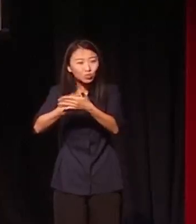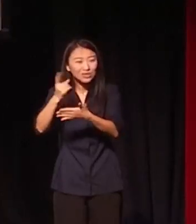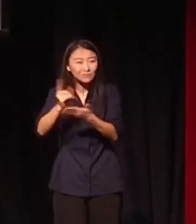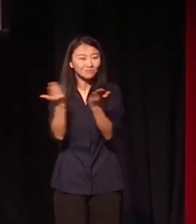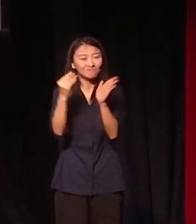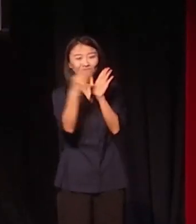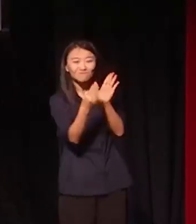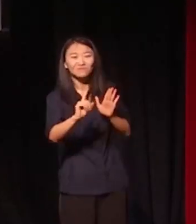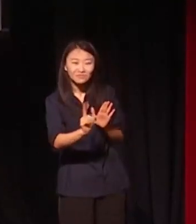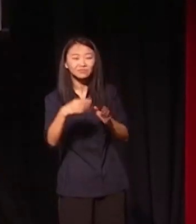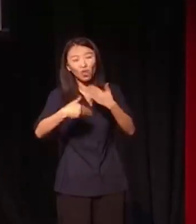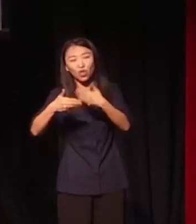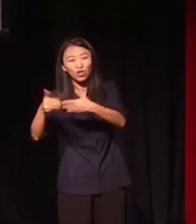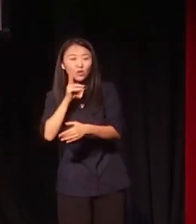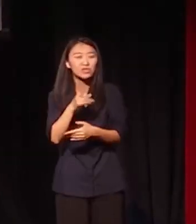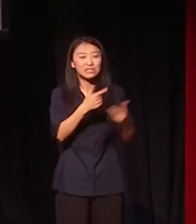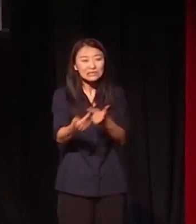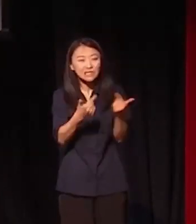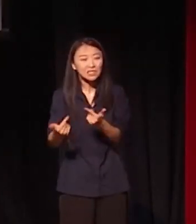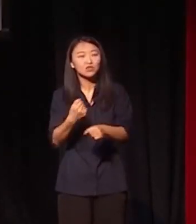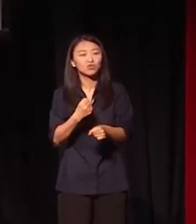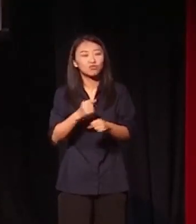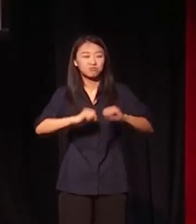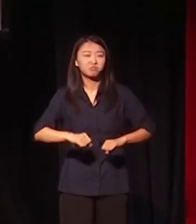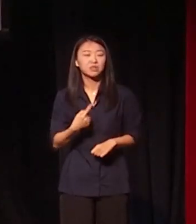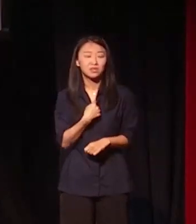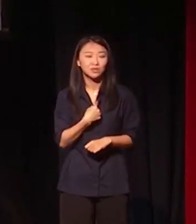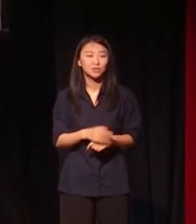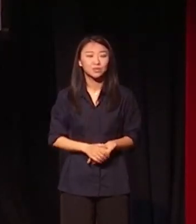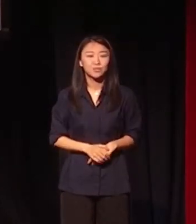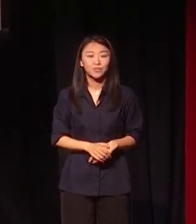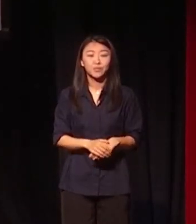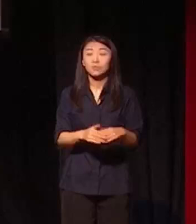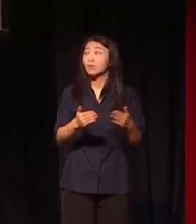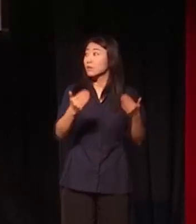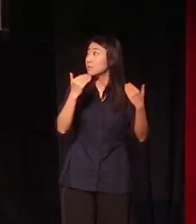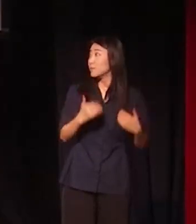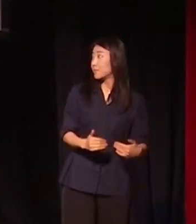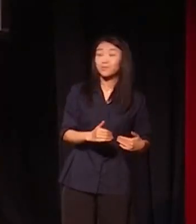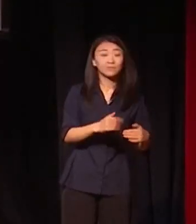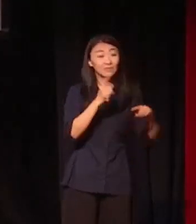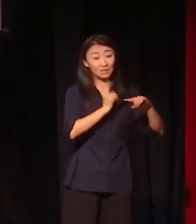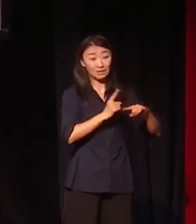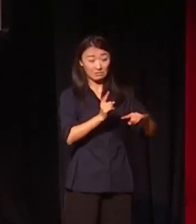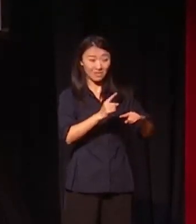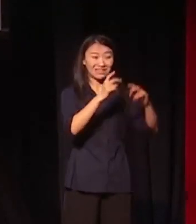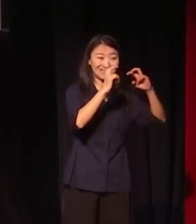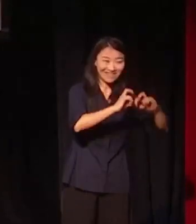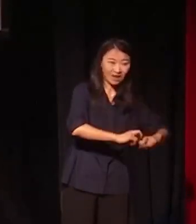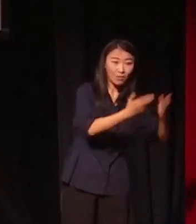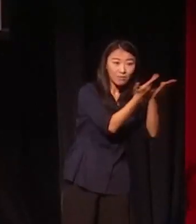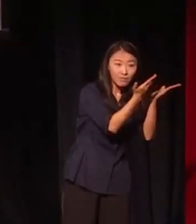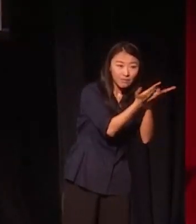So I'm going to skip over to my last and critical point. Really, that research evidence is really